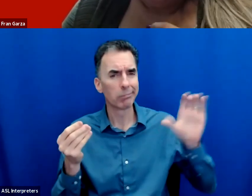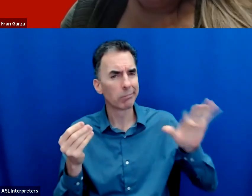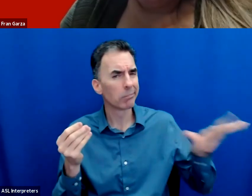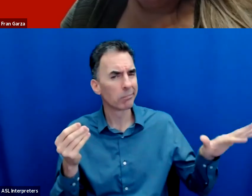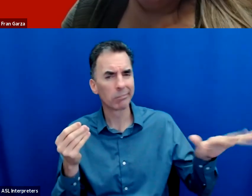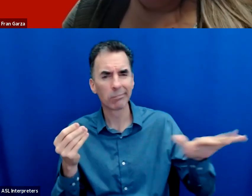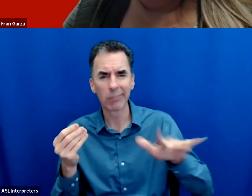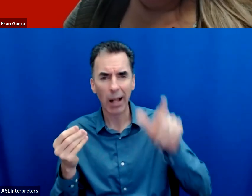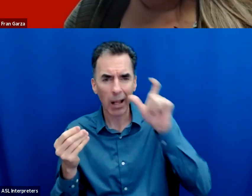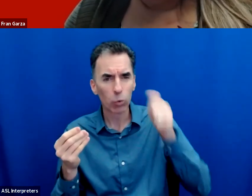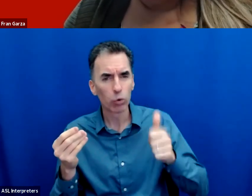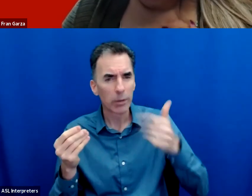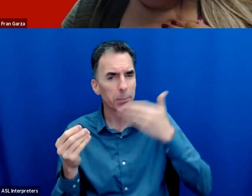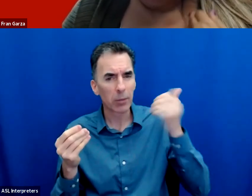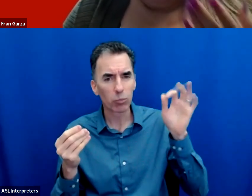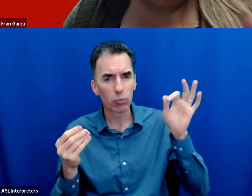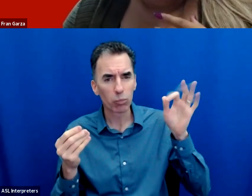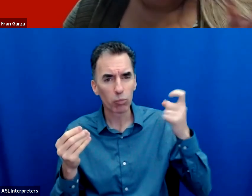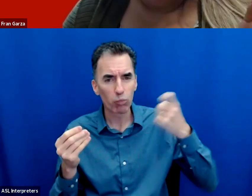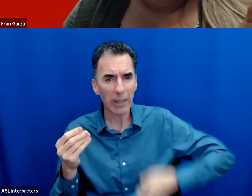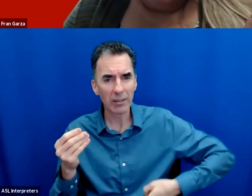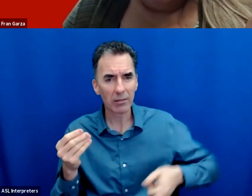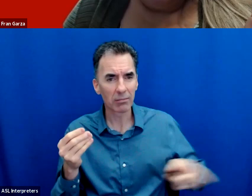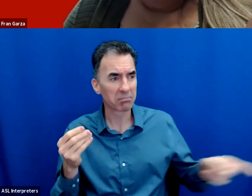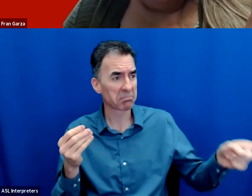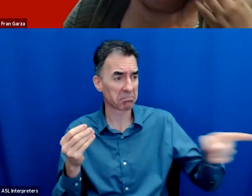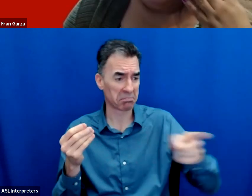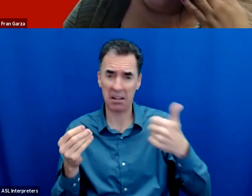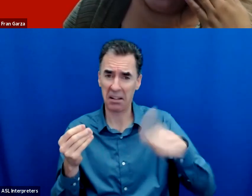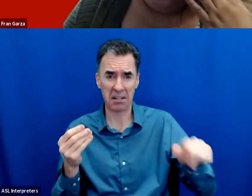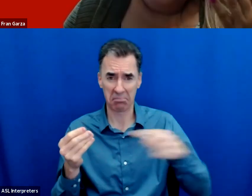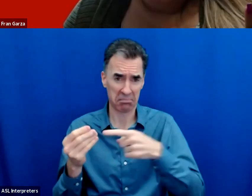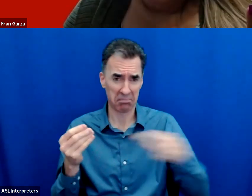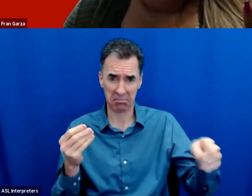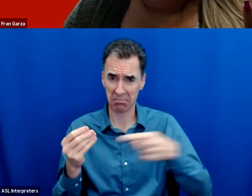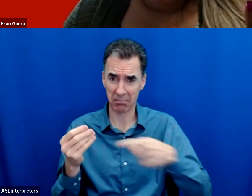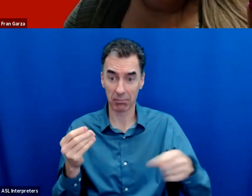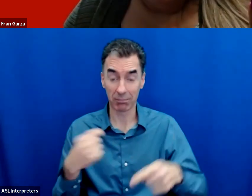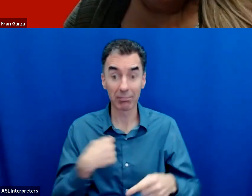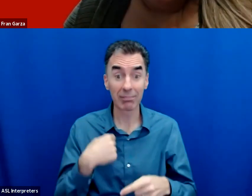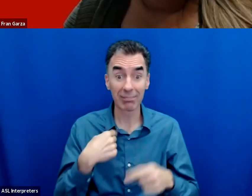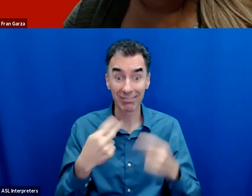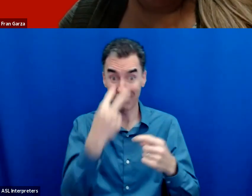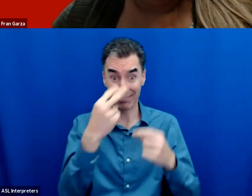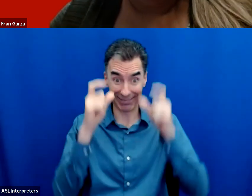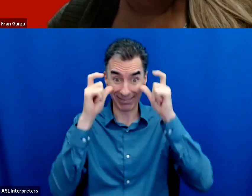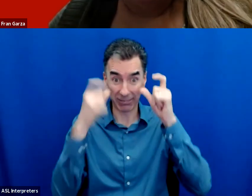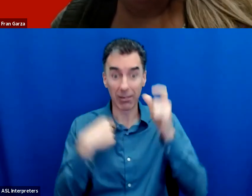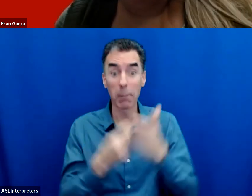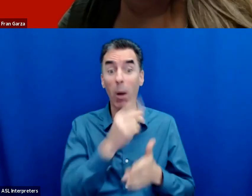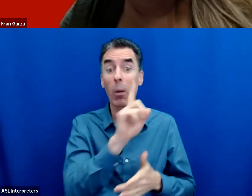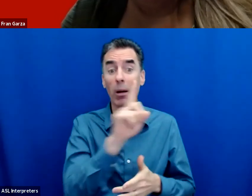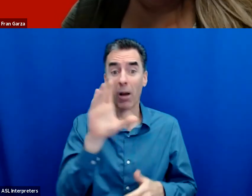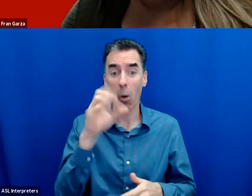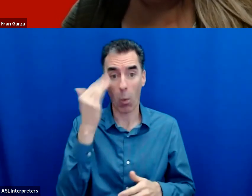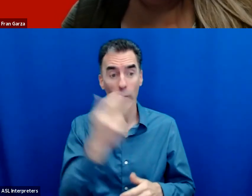for glasses. You know, anywhere works. I gotten these last pair at Costco because I got 2 for the price of 1.